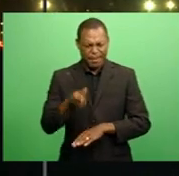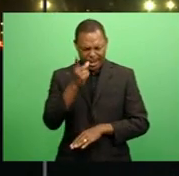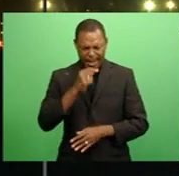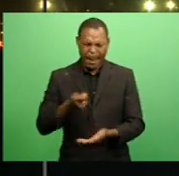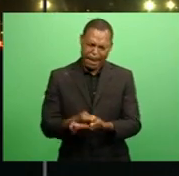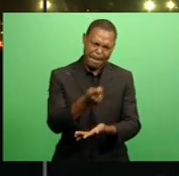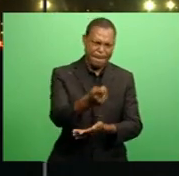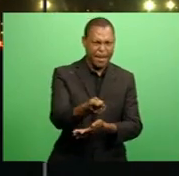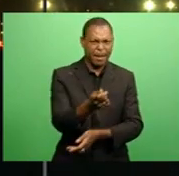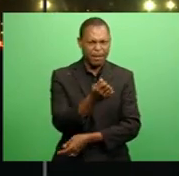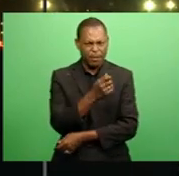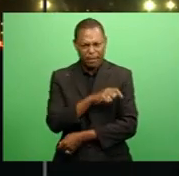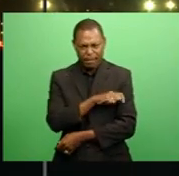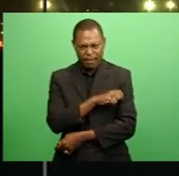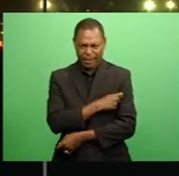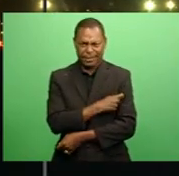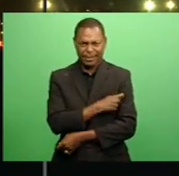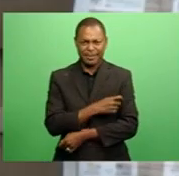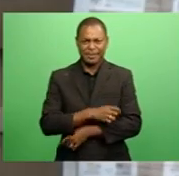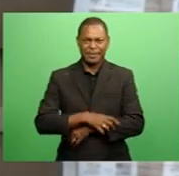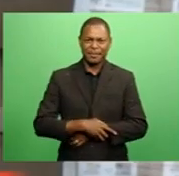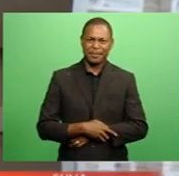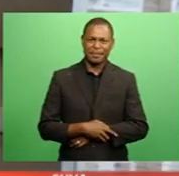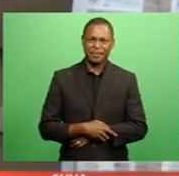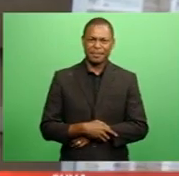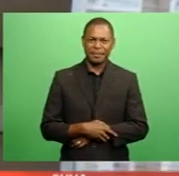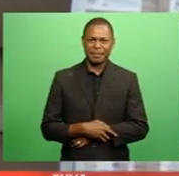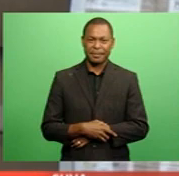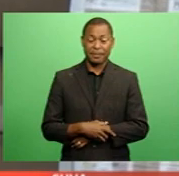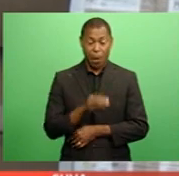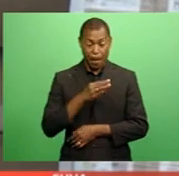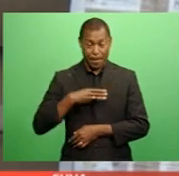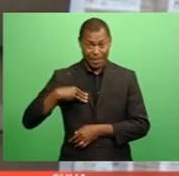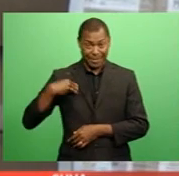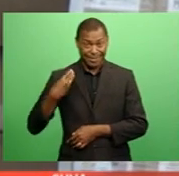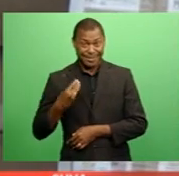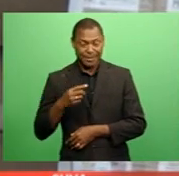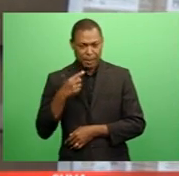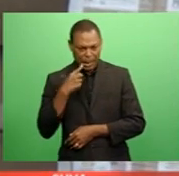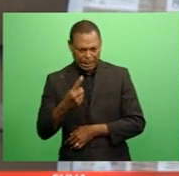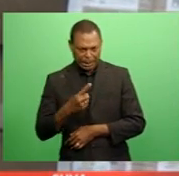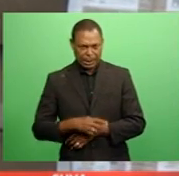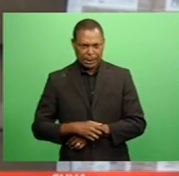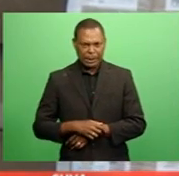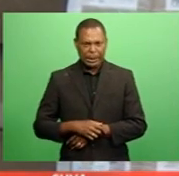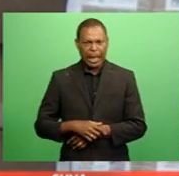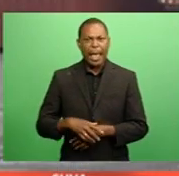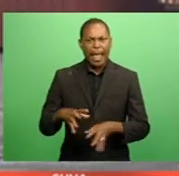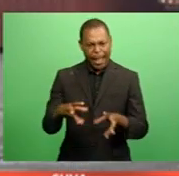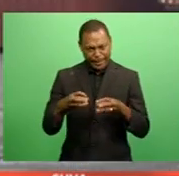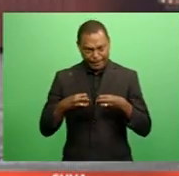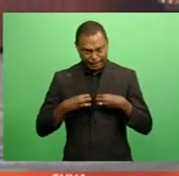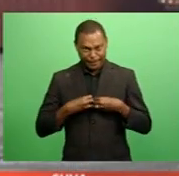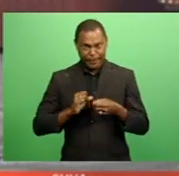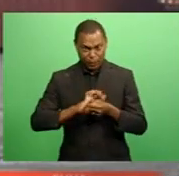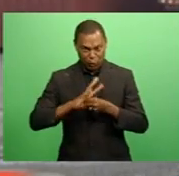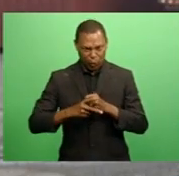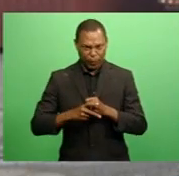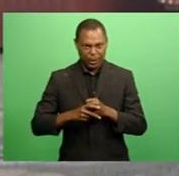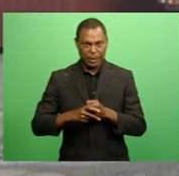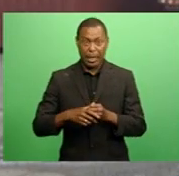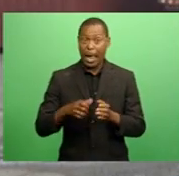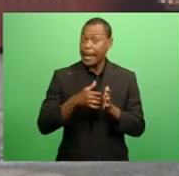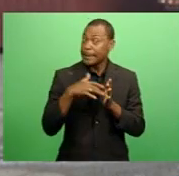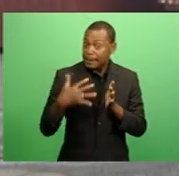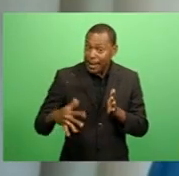vaccines. Dipesh Kumar reports. The minister says while procuring the COVID-19 vaccine will be costly, the government is